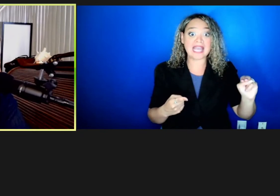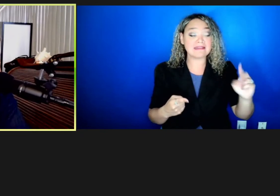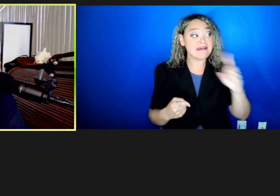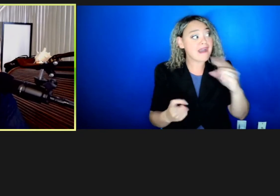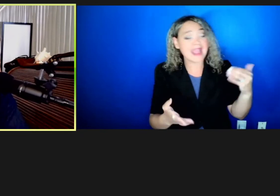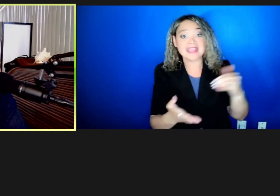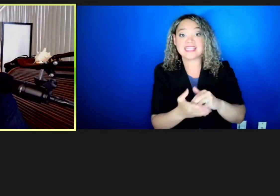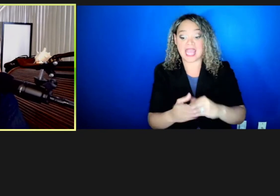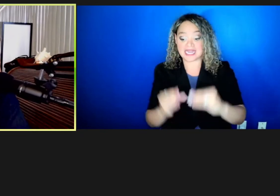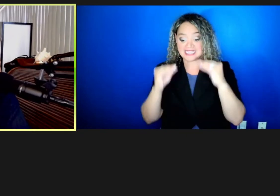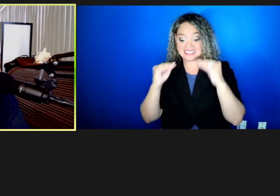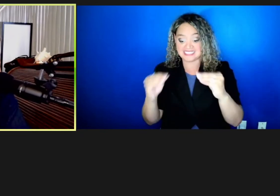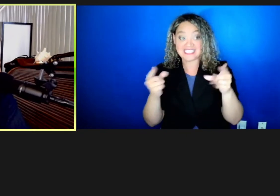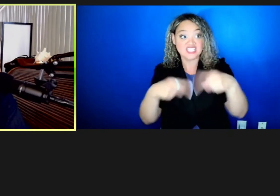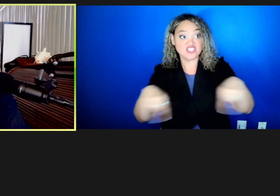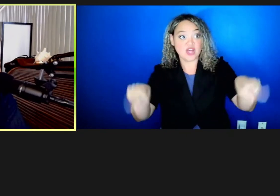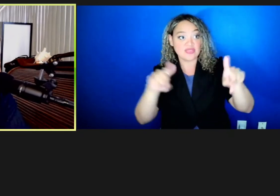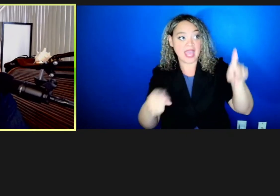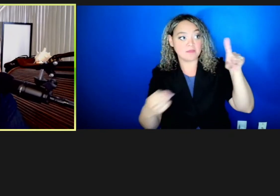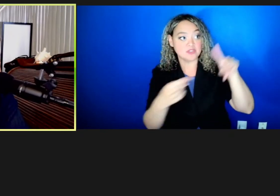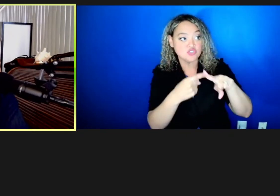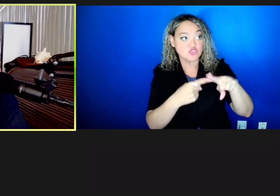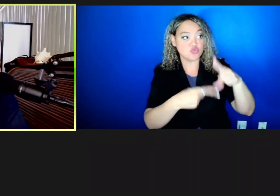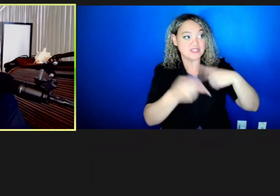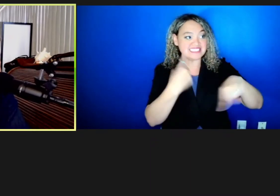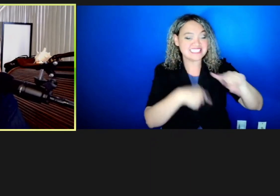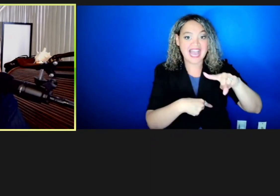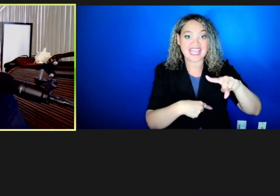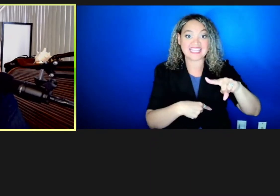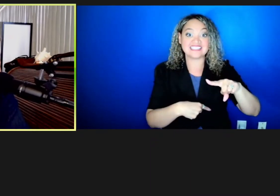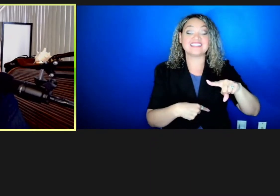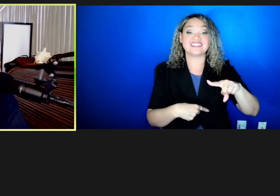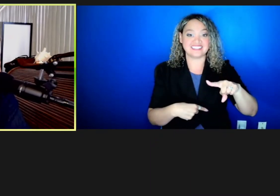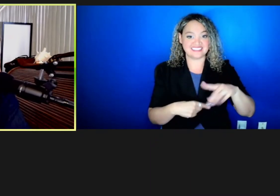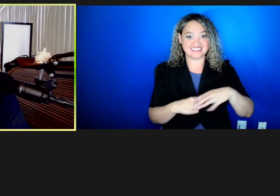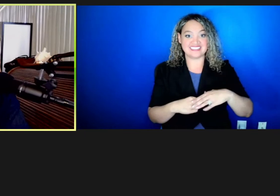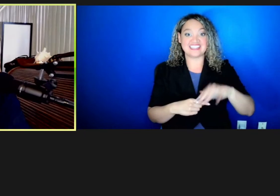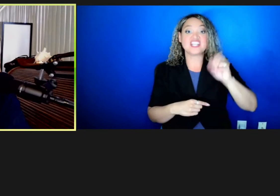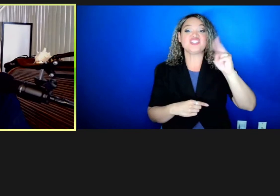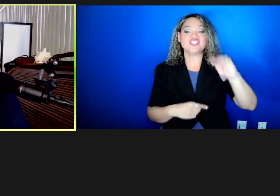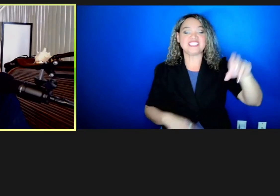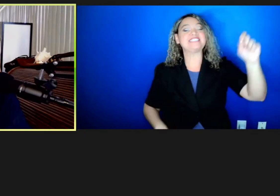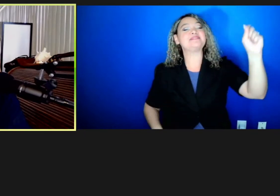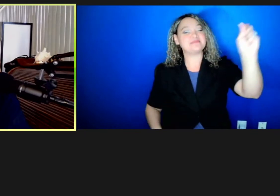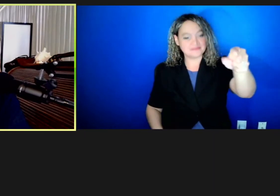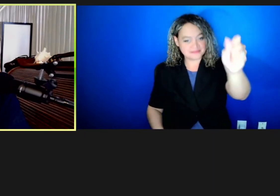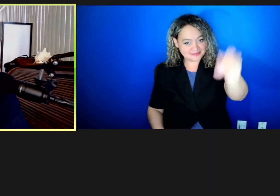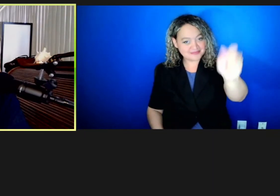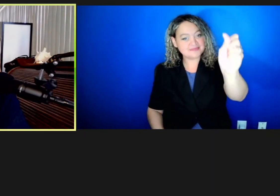again, "Teach them to sign." With that, she nodded yes